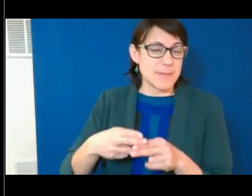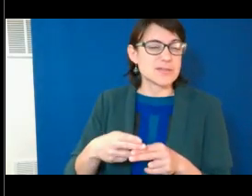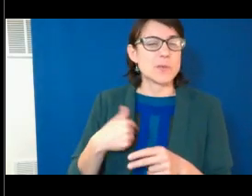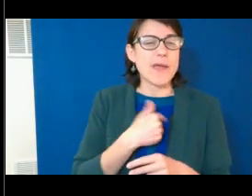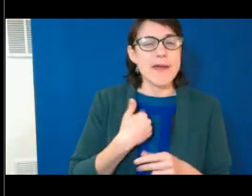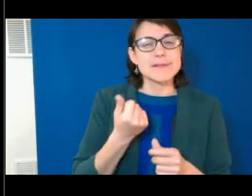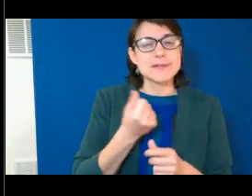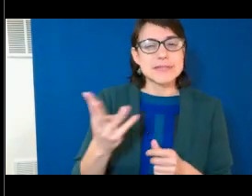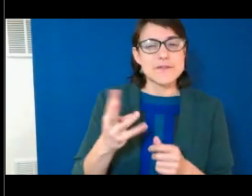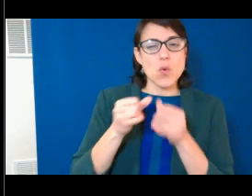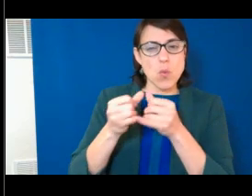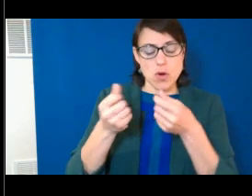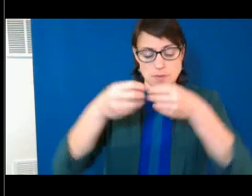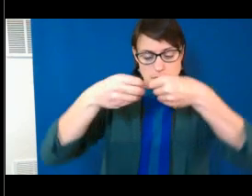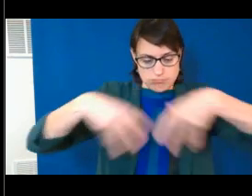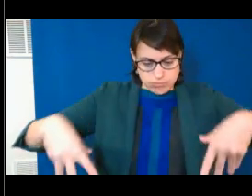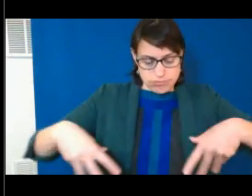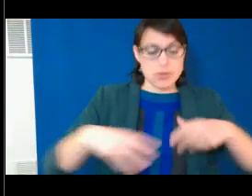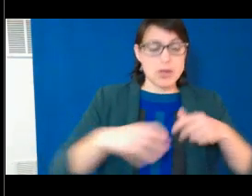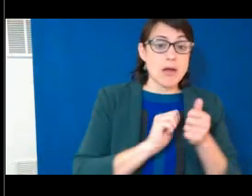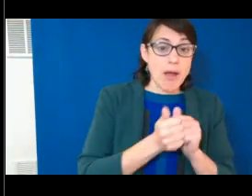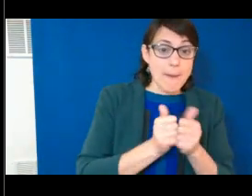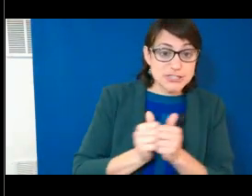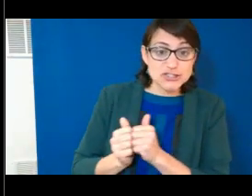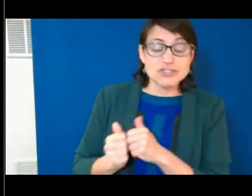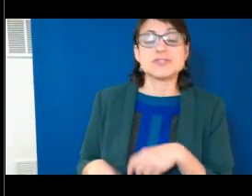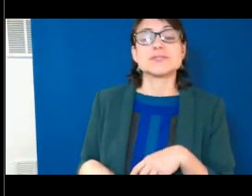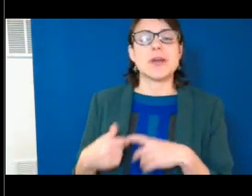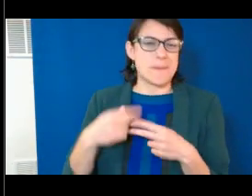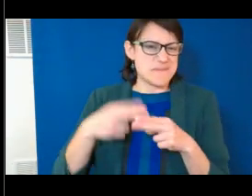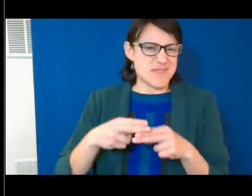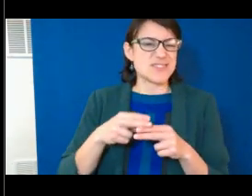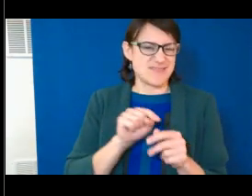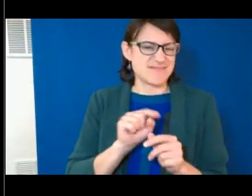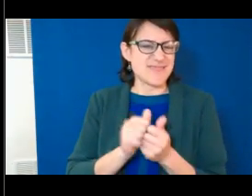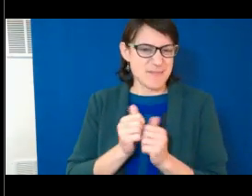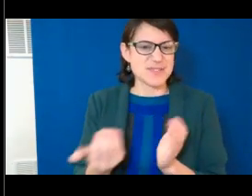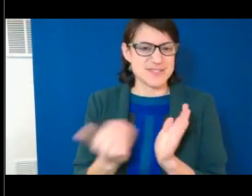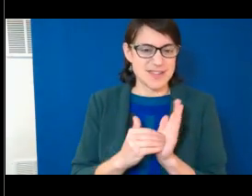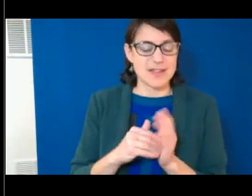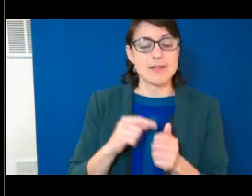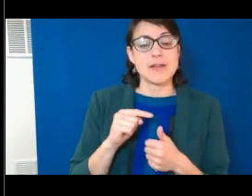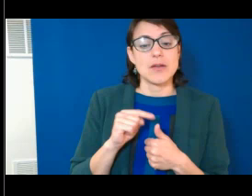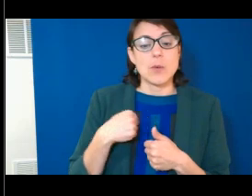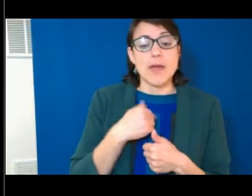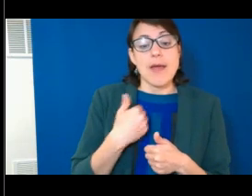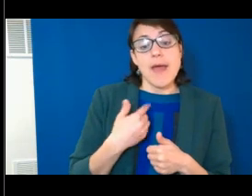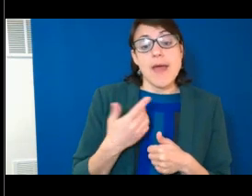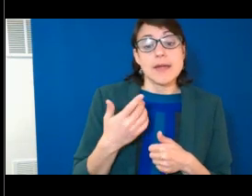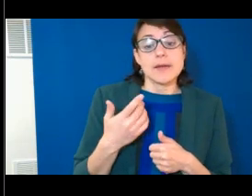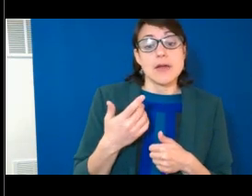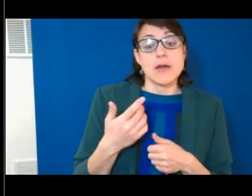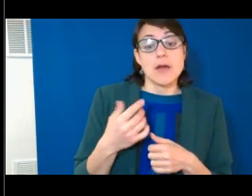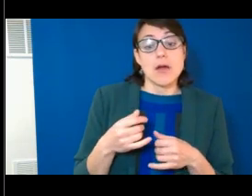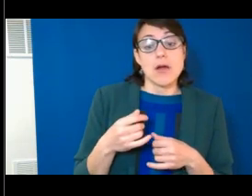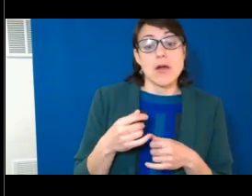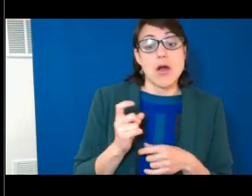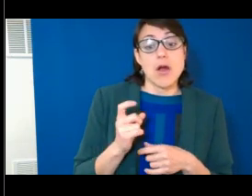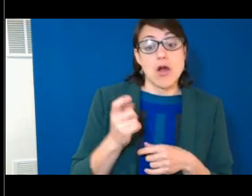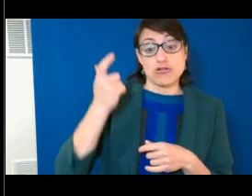them. And so I'll just mention those again. We had a grant that went to Boat US, and they are running competitions